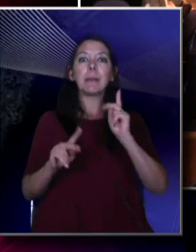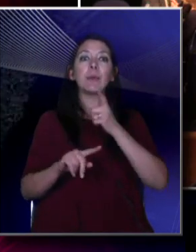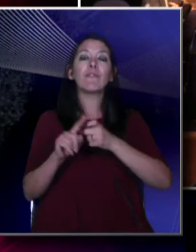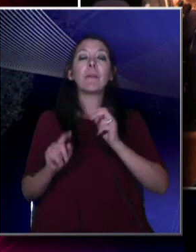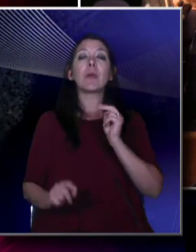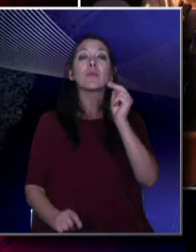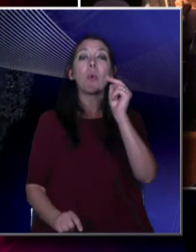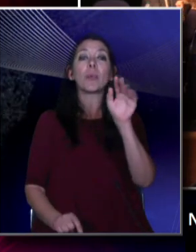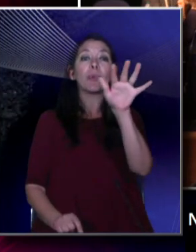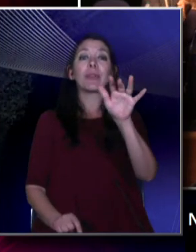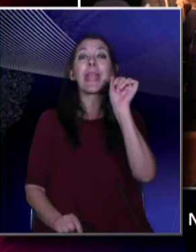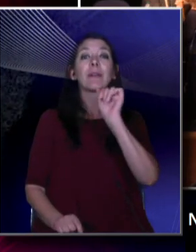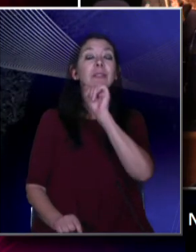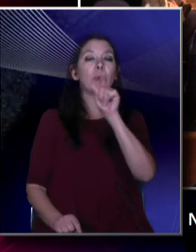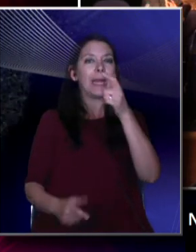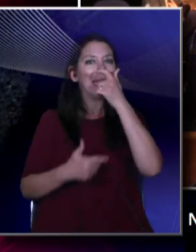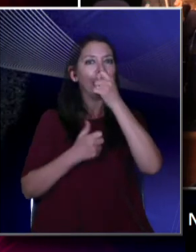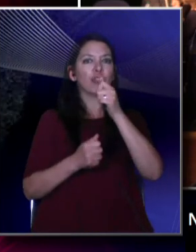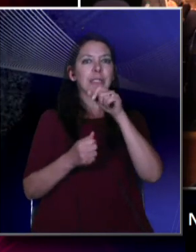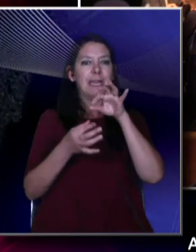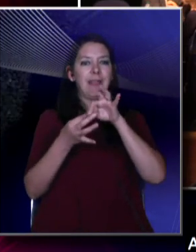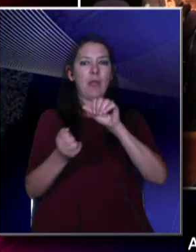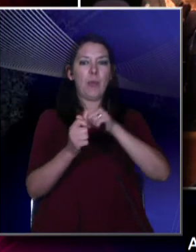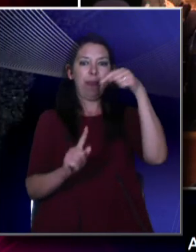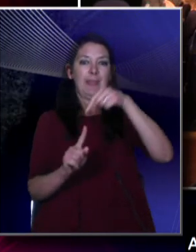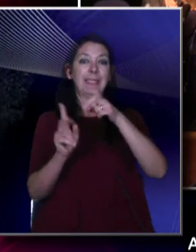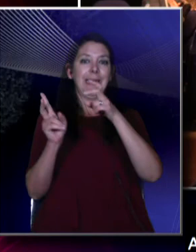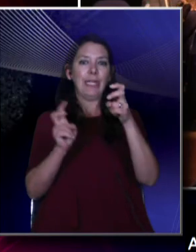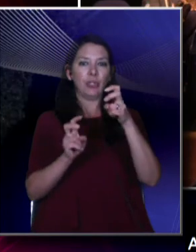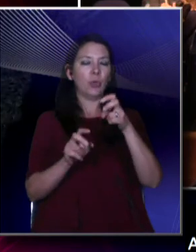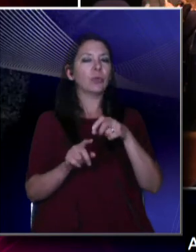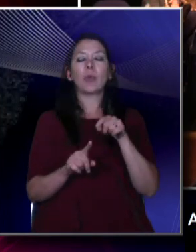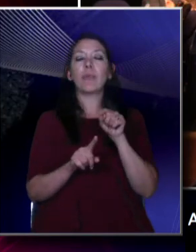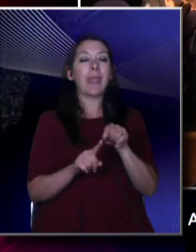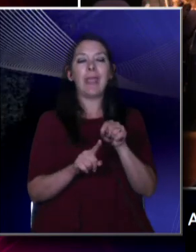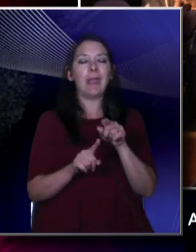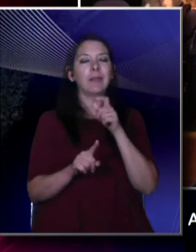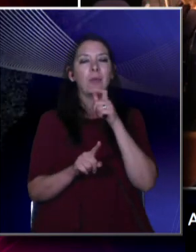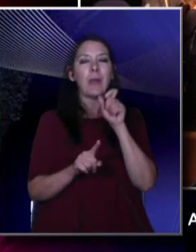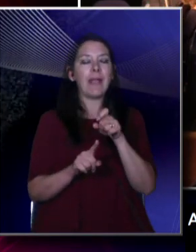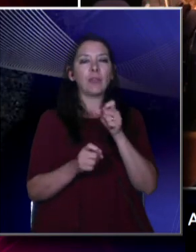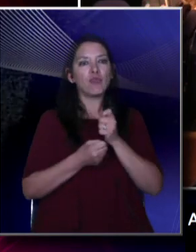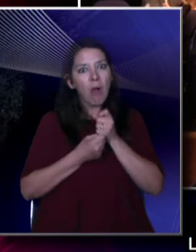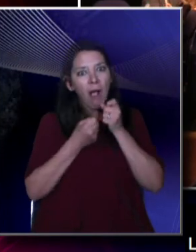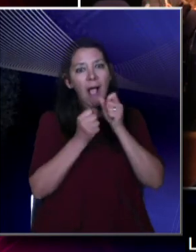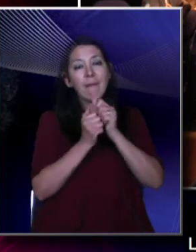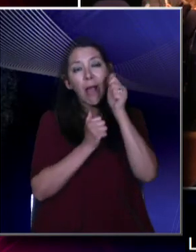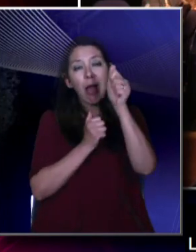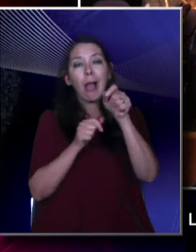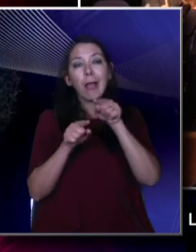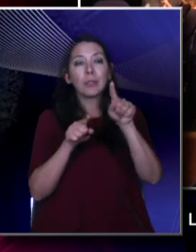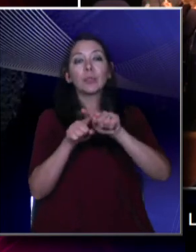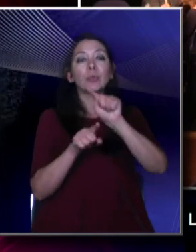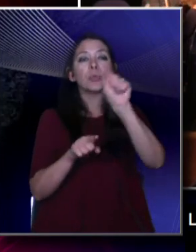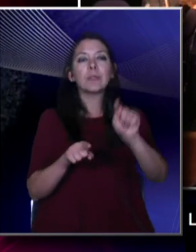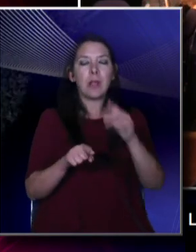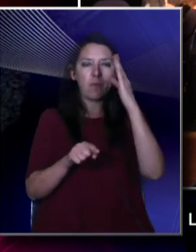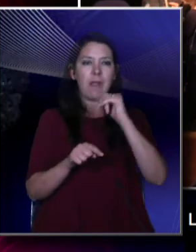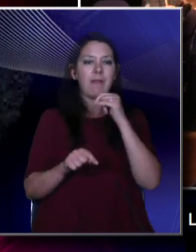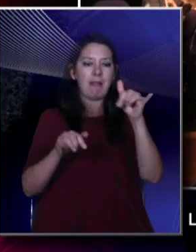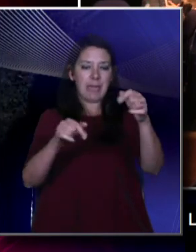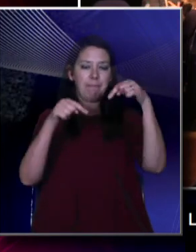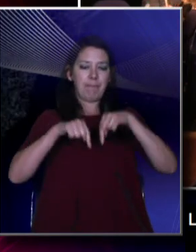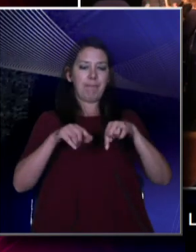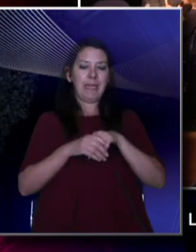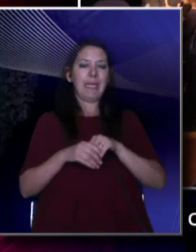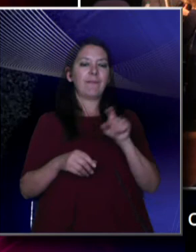very interested in this issue. And rather than have them travel all the way from Tucson, let's put it in the middle again and have it in Phoenix. We can